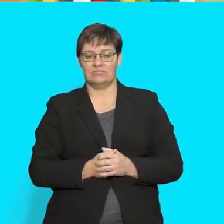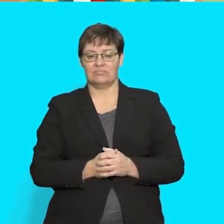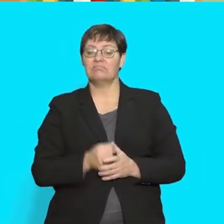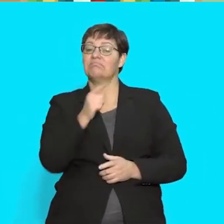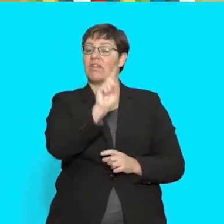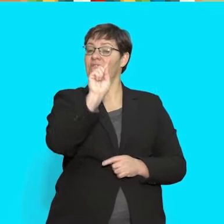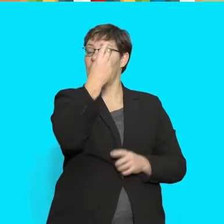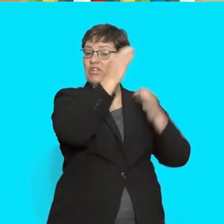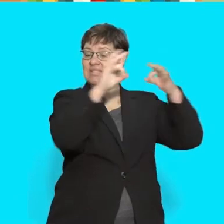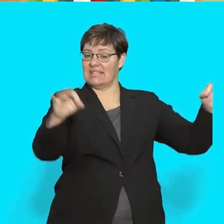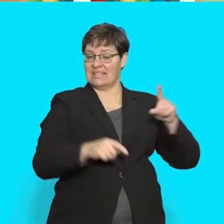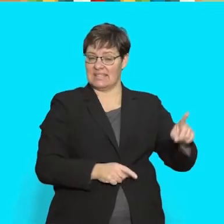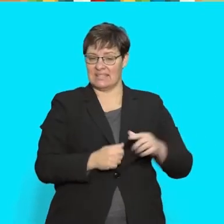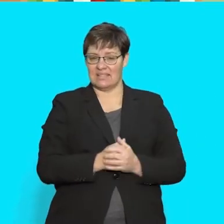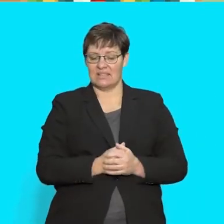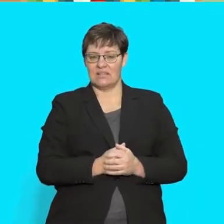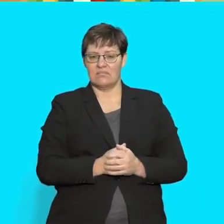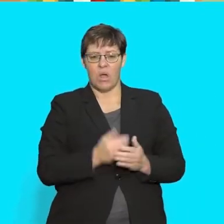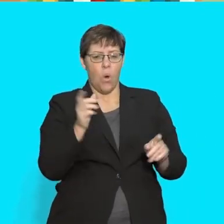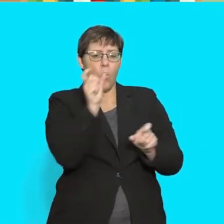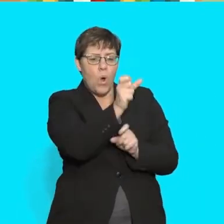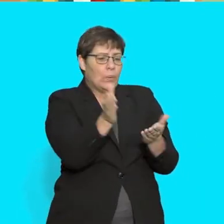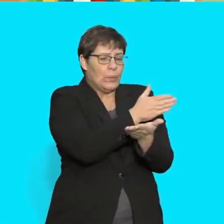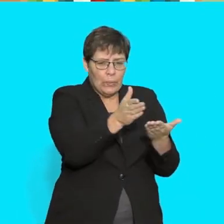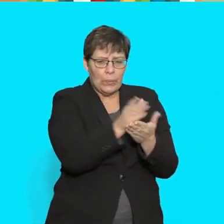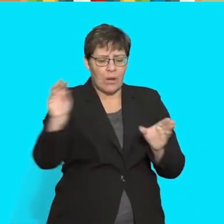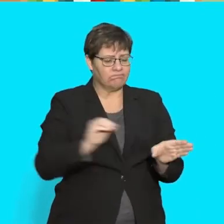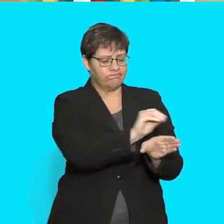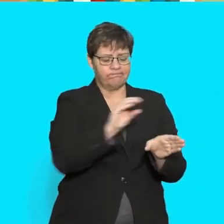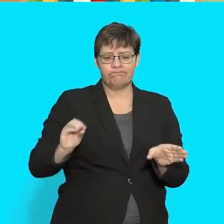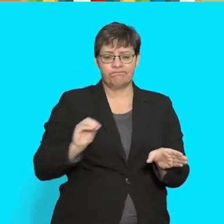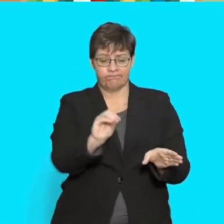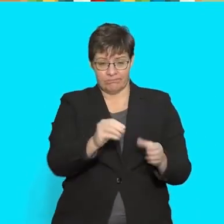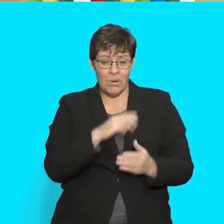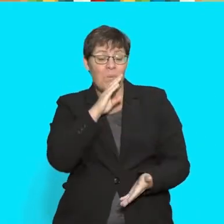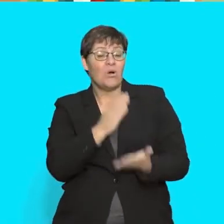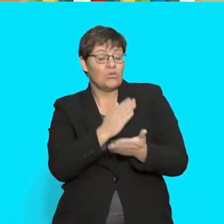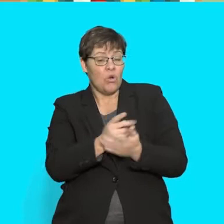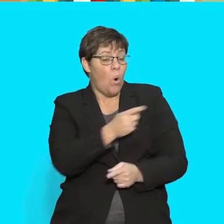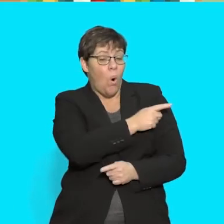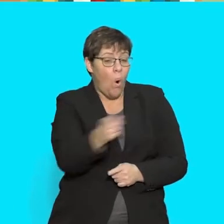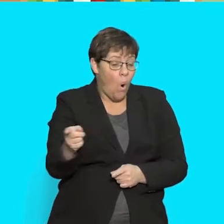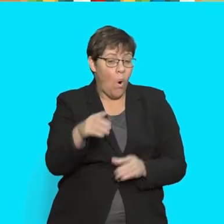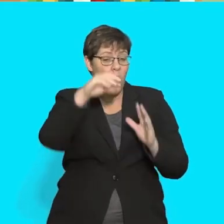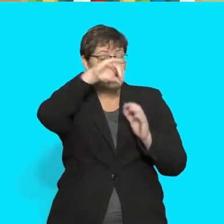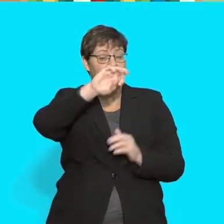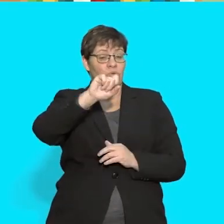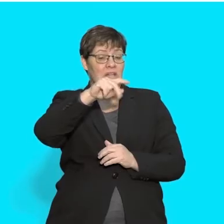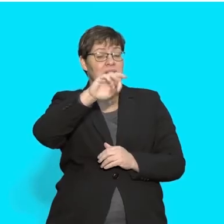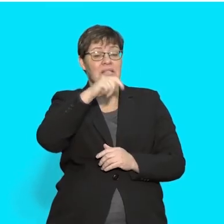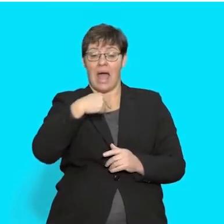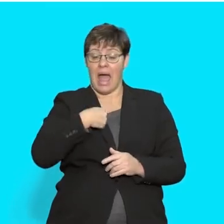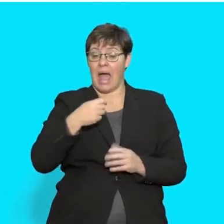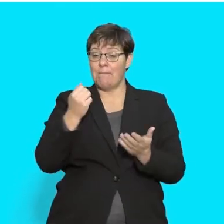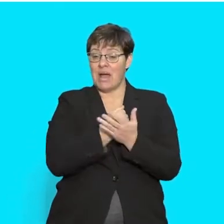the first sentence. Fill in the missing word. To make sure that I have all the ingredients, I must read the